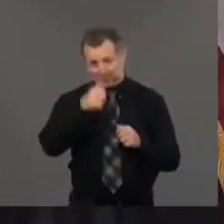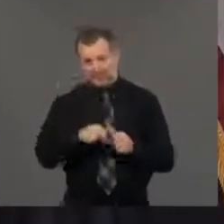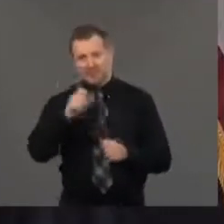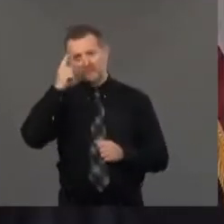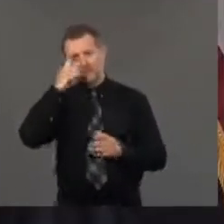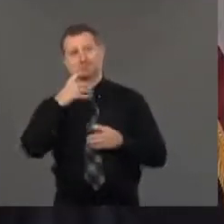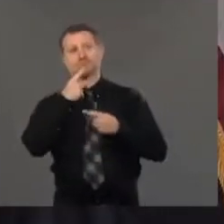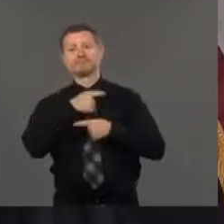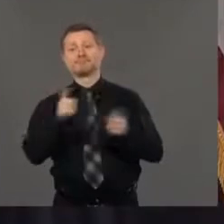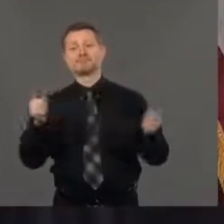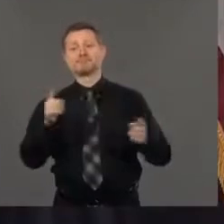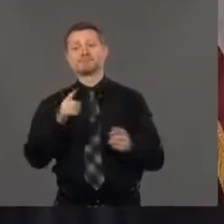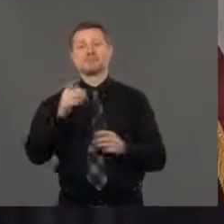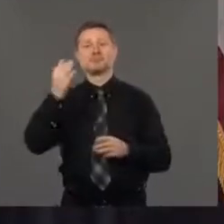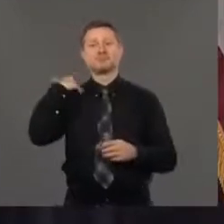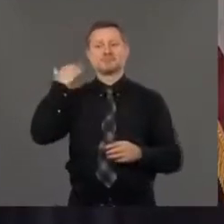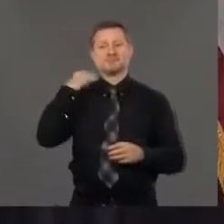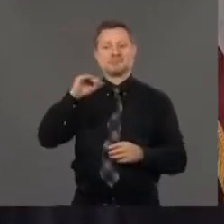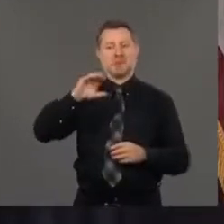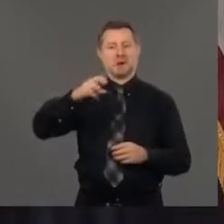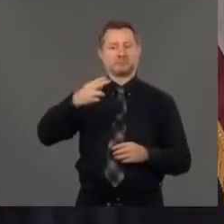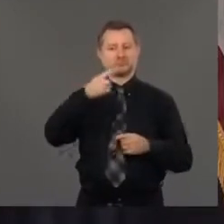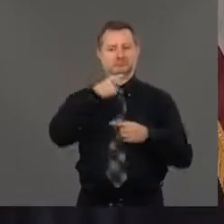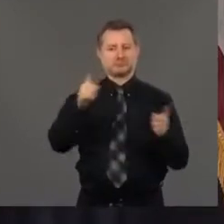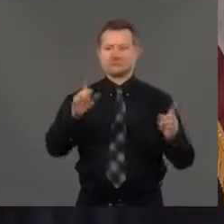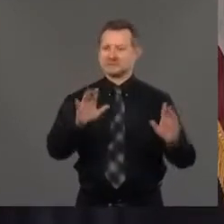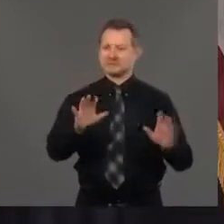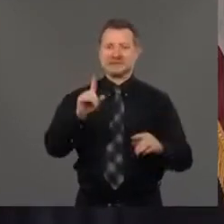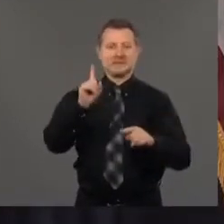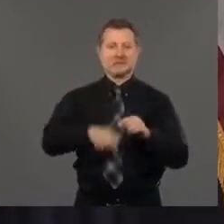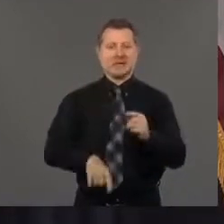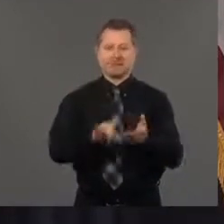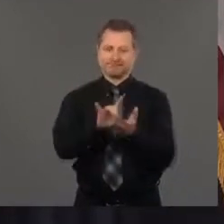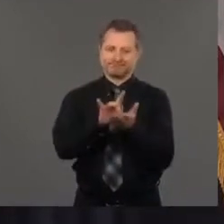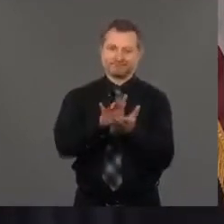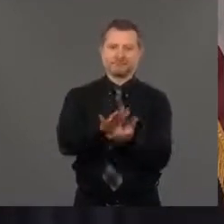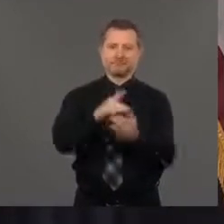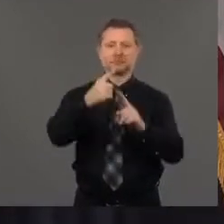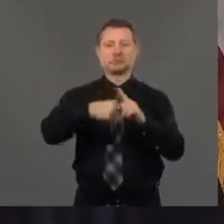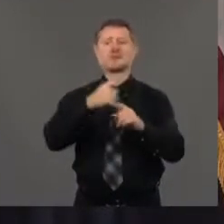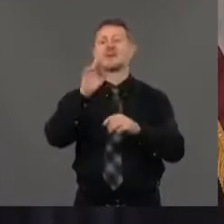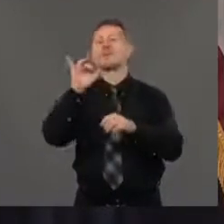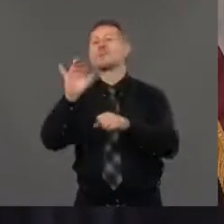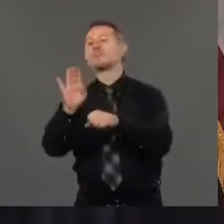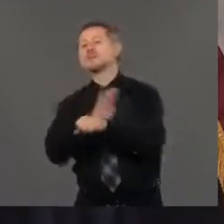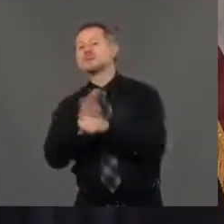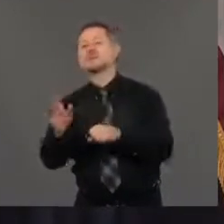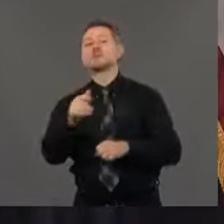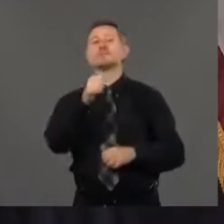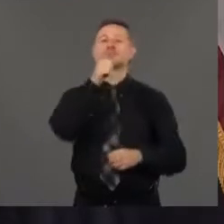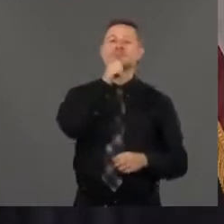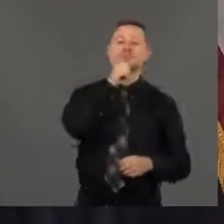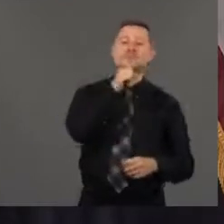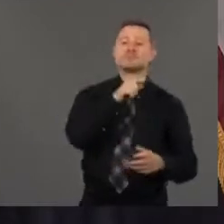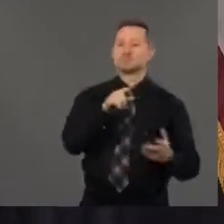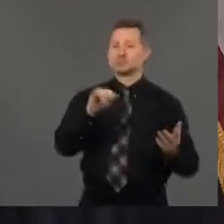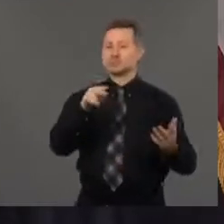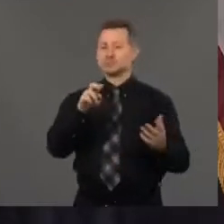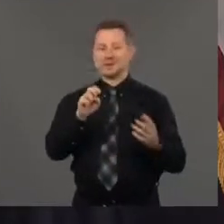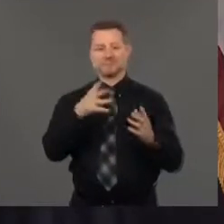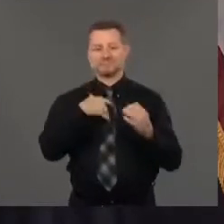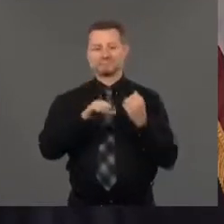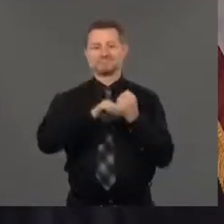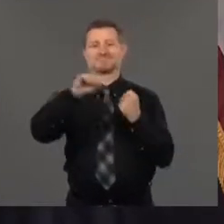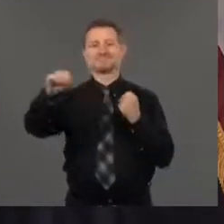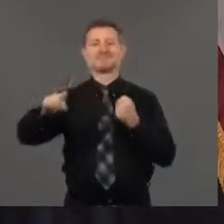order back in March that said there couldn't be any evictions on commercial or residential rent through June. We then extended that for anyone who was